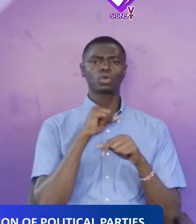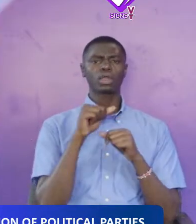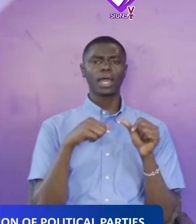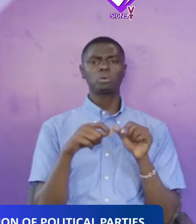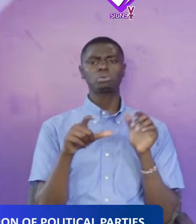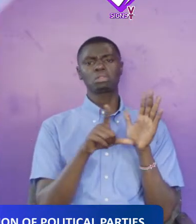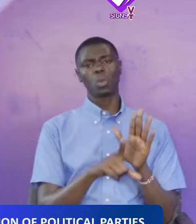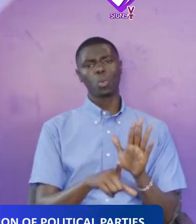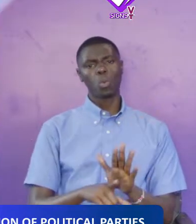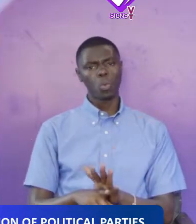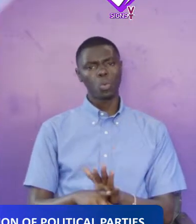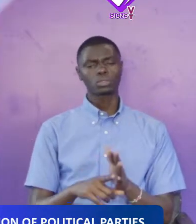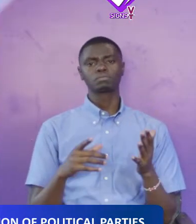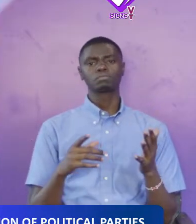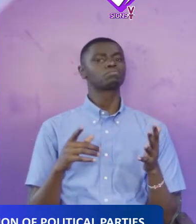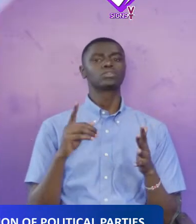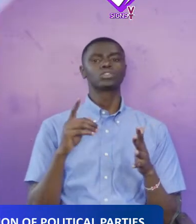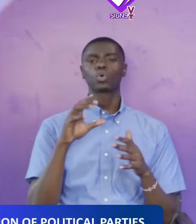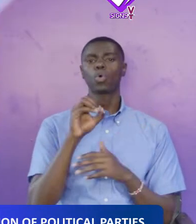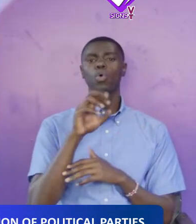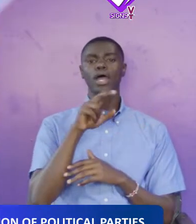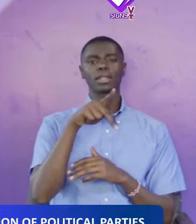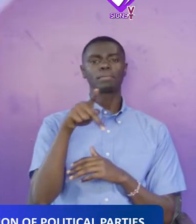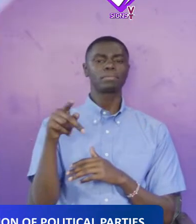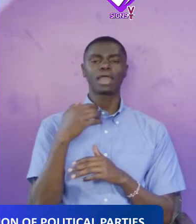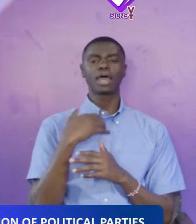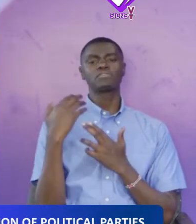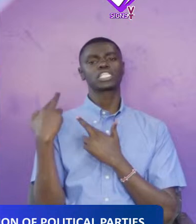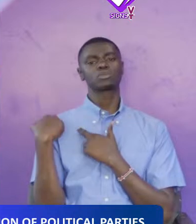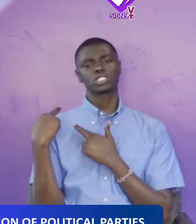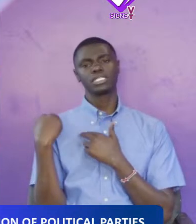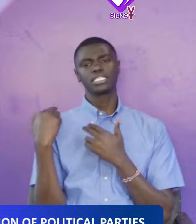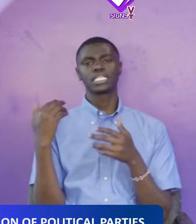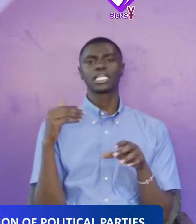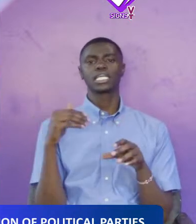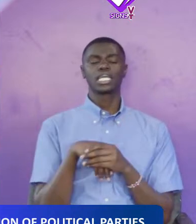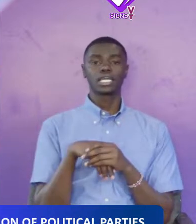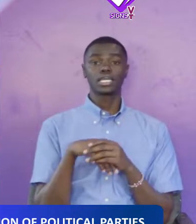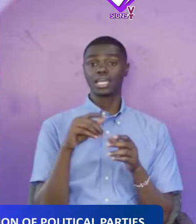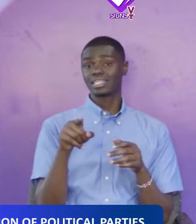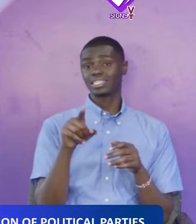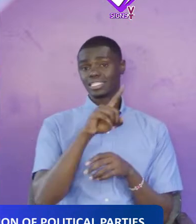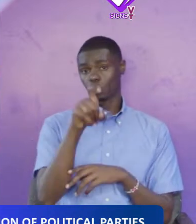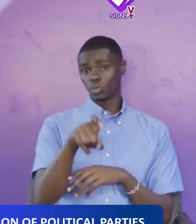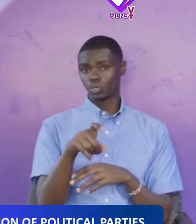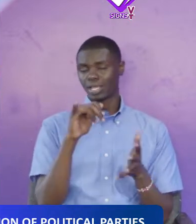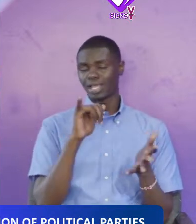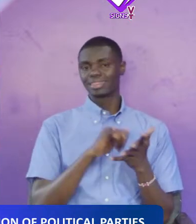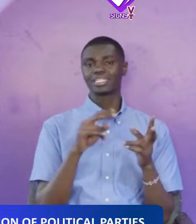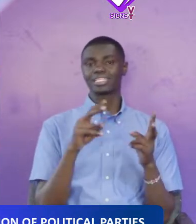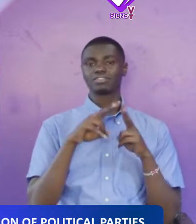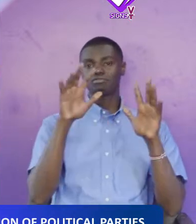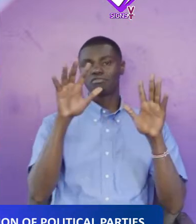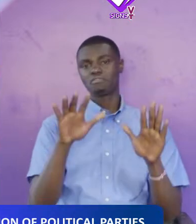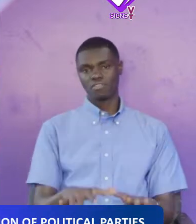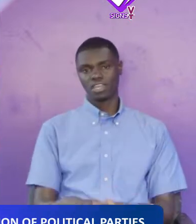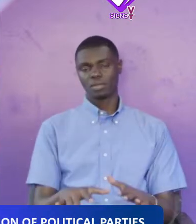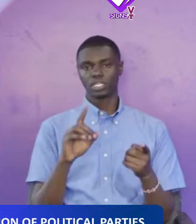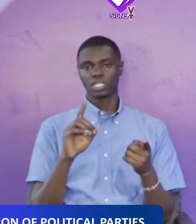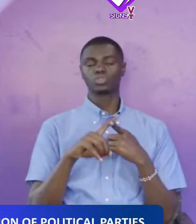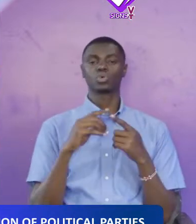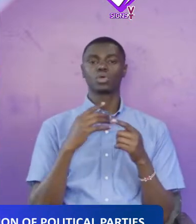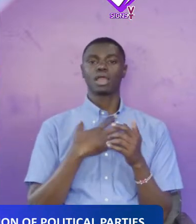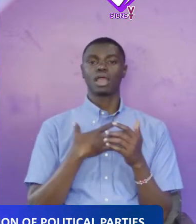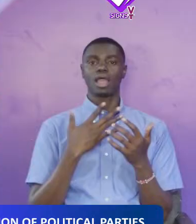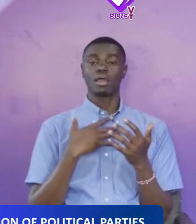rules. Then does ORPP play any role in? And this is a question that is very important even Yeah. for our demographic,